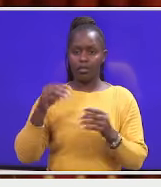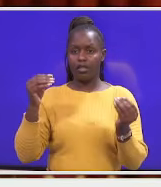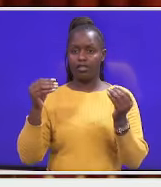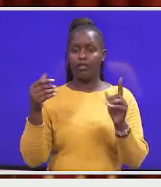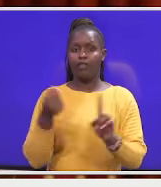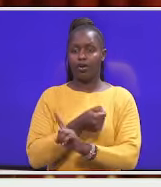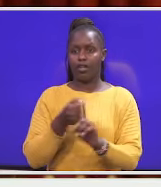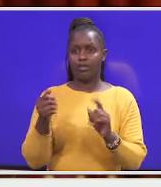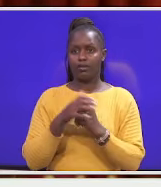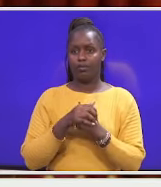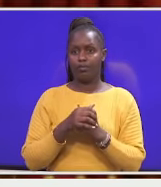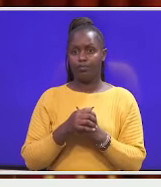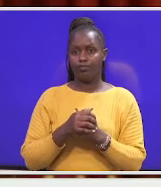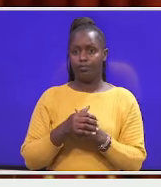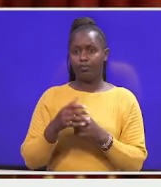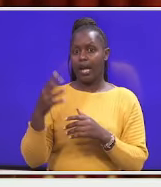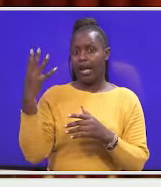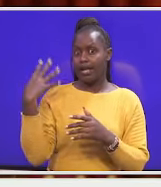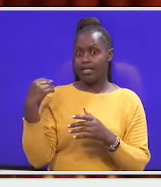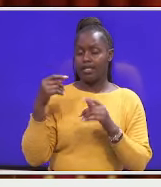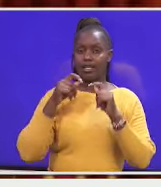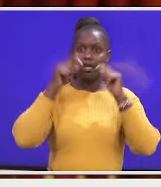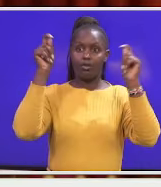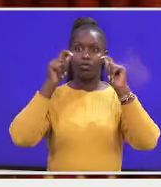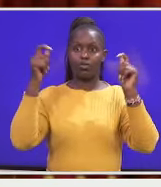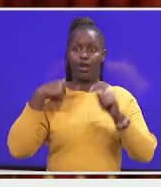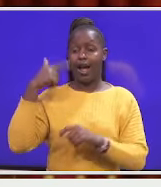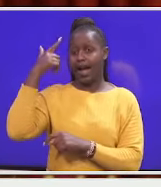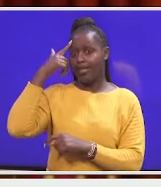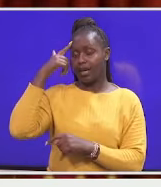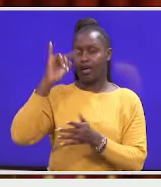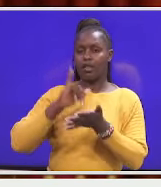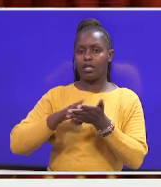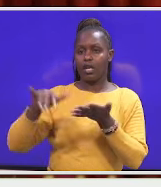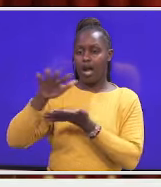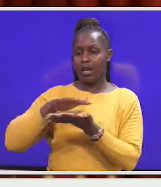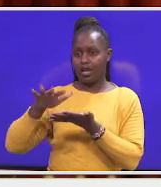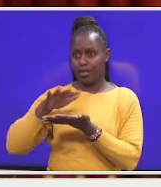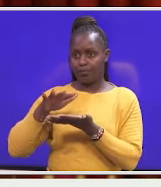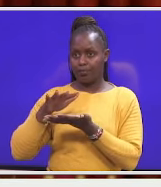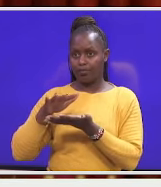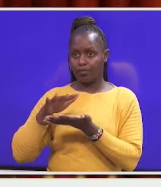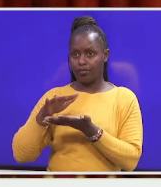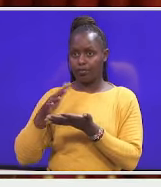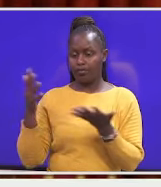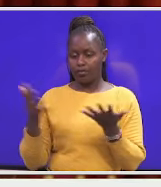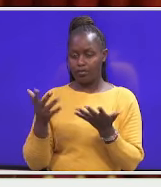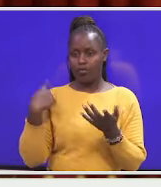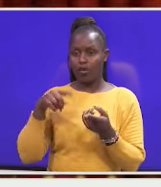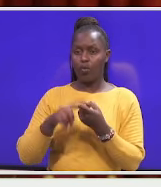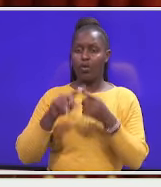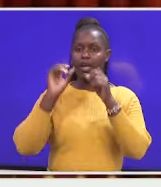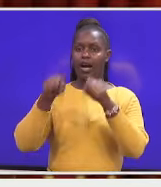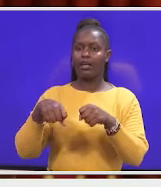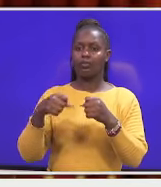proper uniforms during demonstrations, I think that's an area that I'm going to address if approved